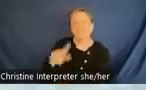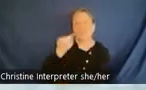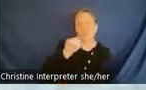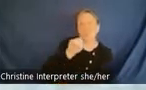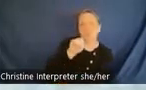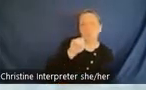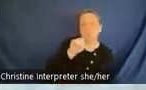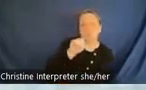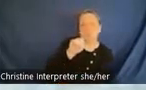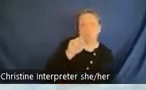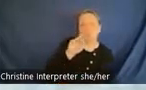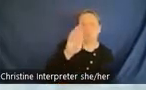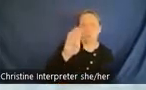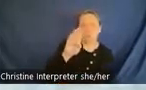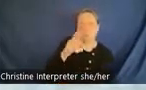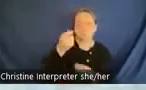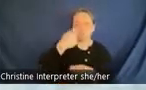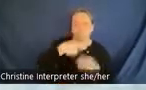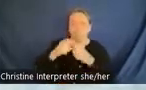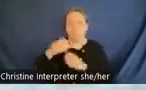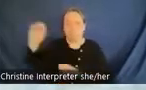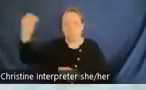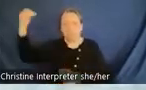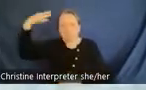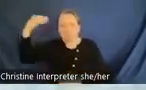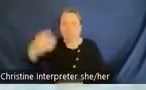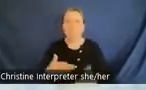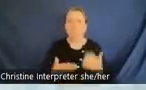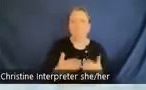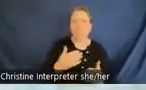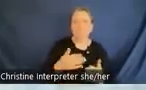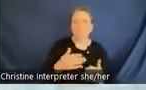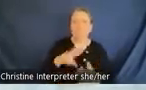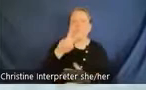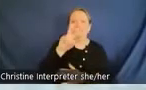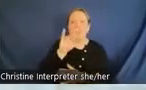conversion, sometimes replacing a vanity sink with a